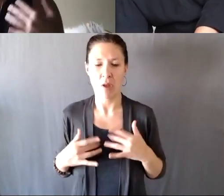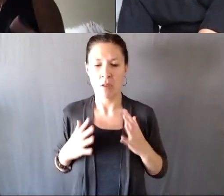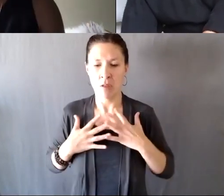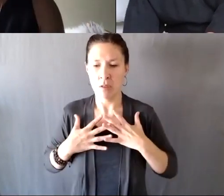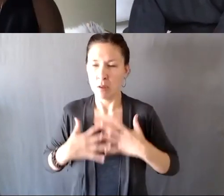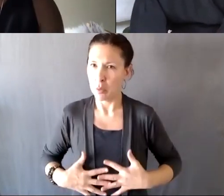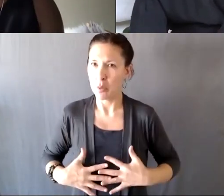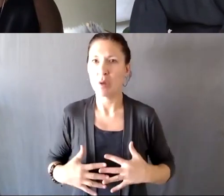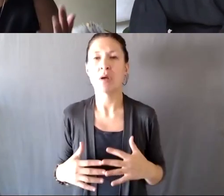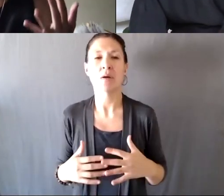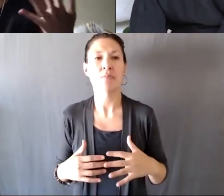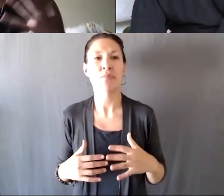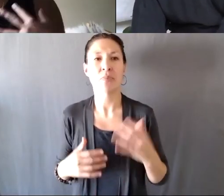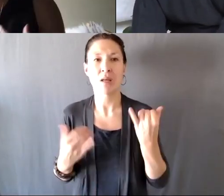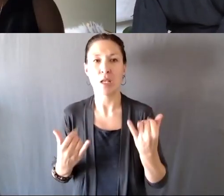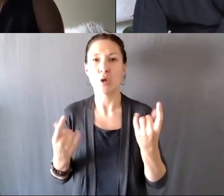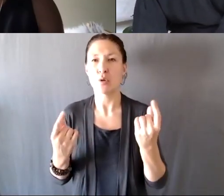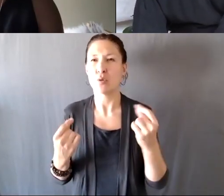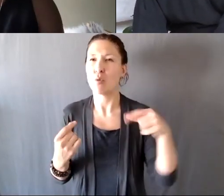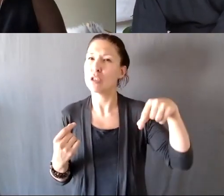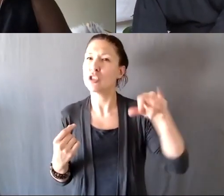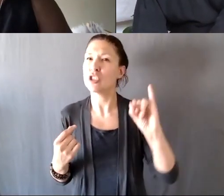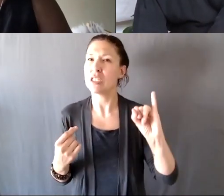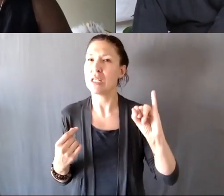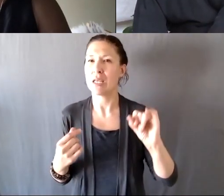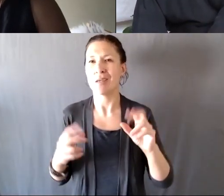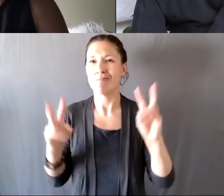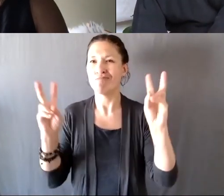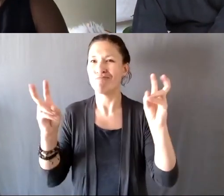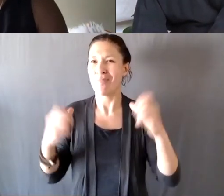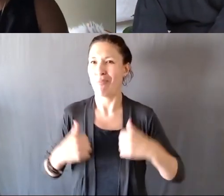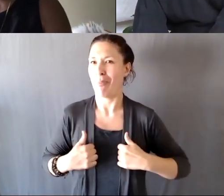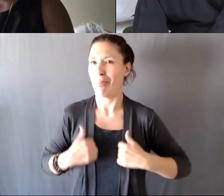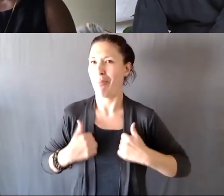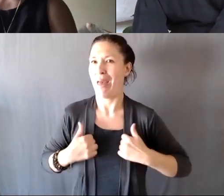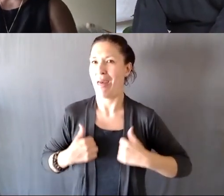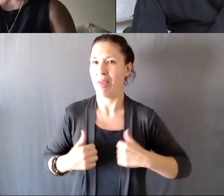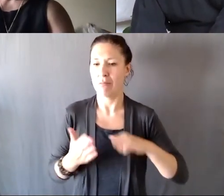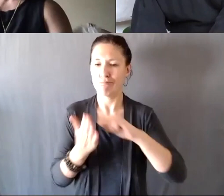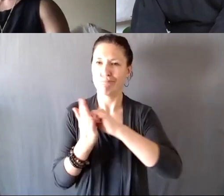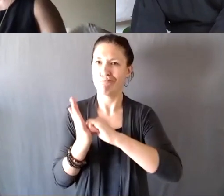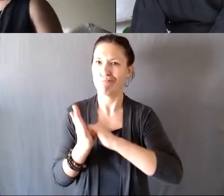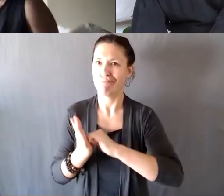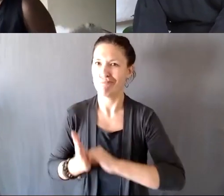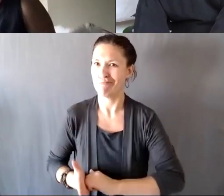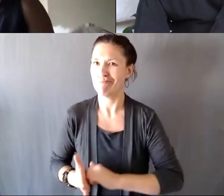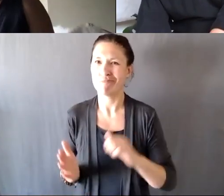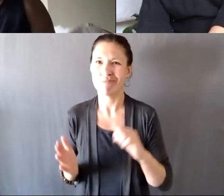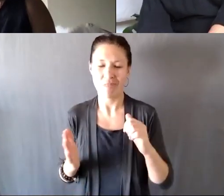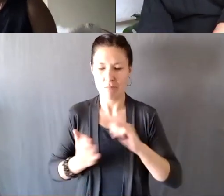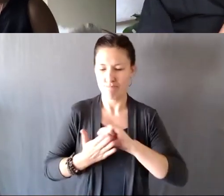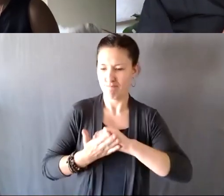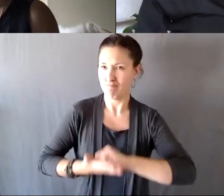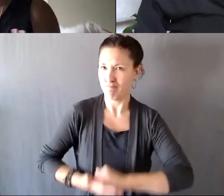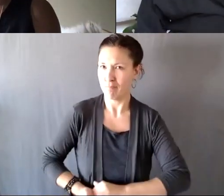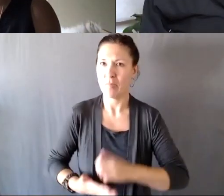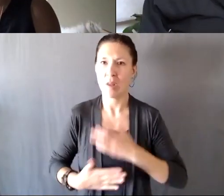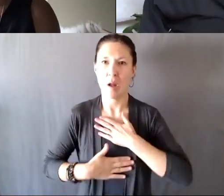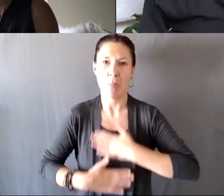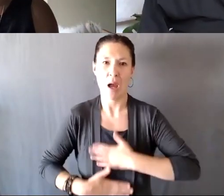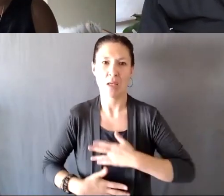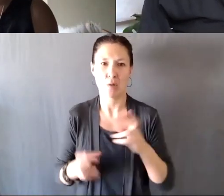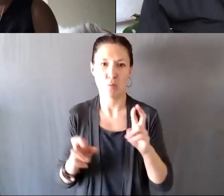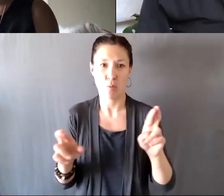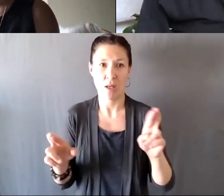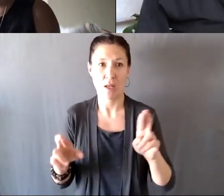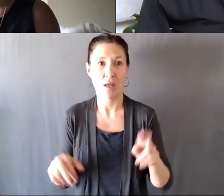baths, cleansing our bodies, warming it up, and getting ourselves ready. So for these, I would like to encourage you